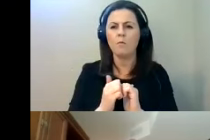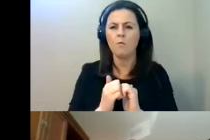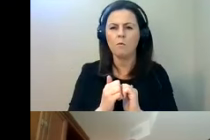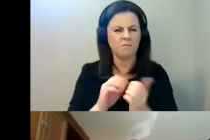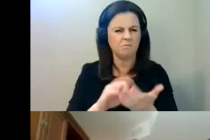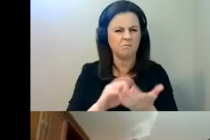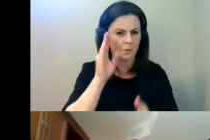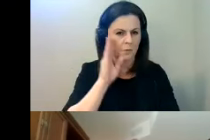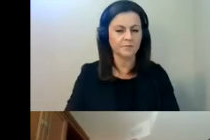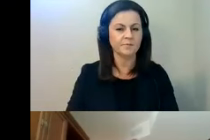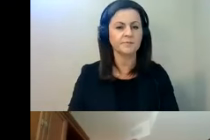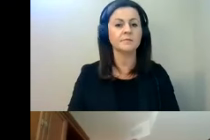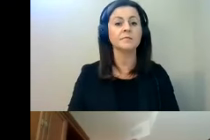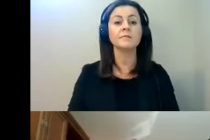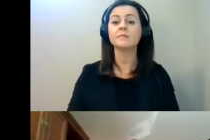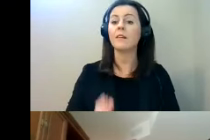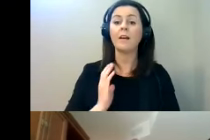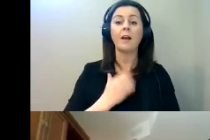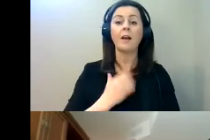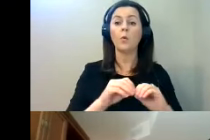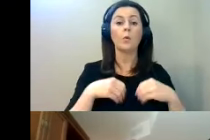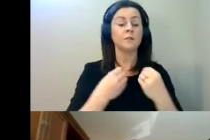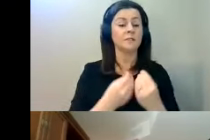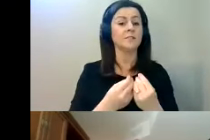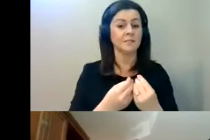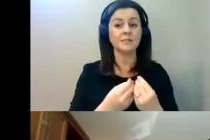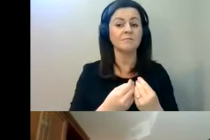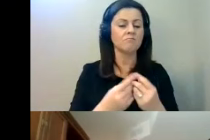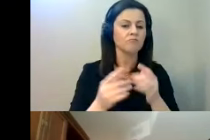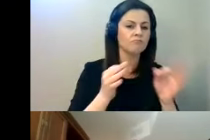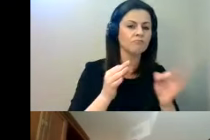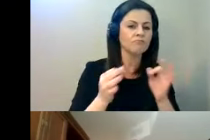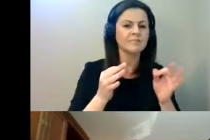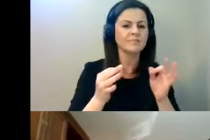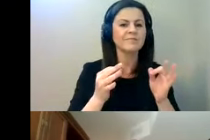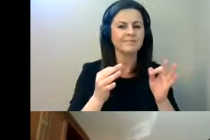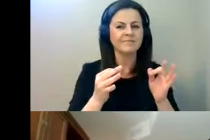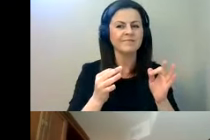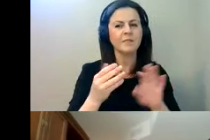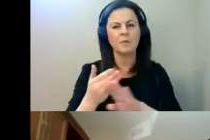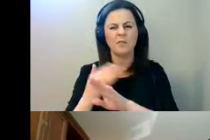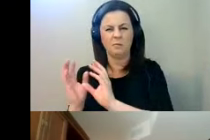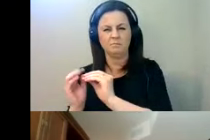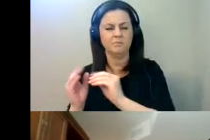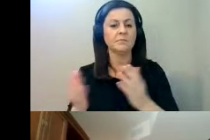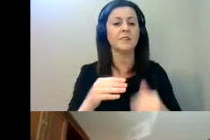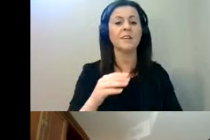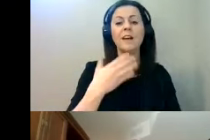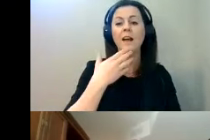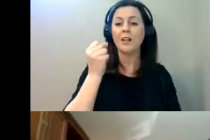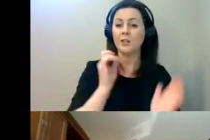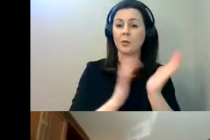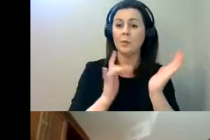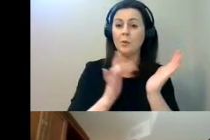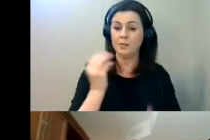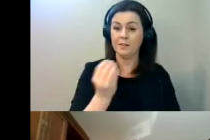our organization before we start the webinar with our speakers. Elder Abuse Ontario, for those who aren't familiar with or haven't joined